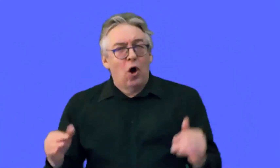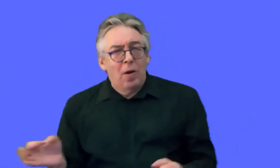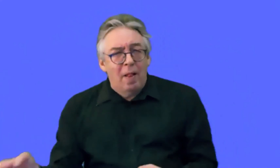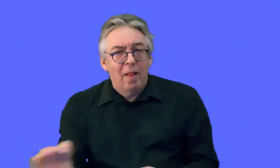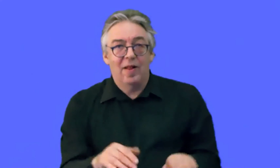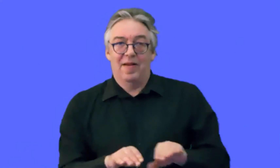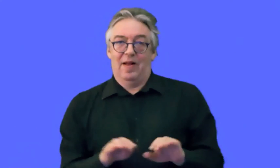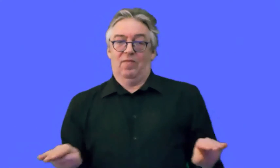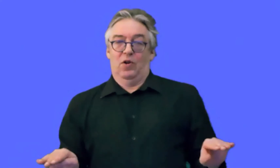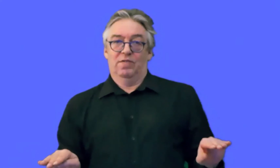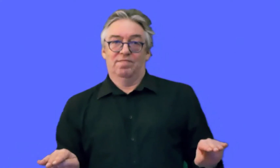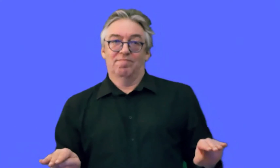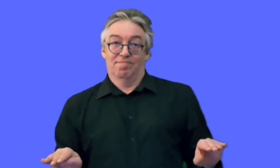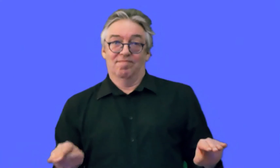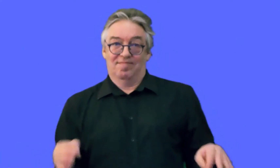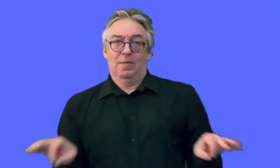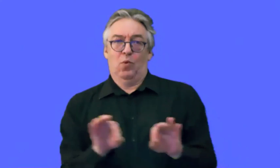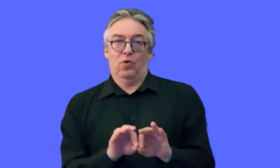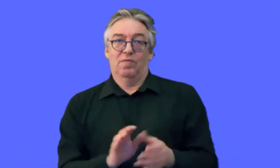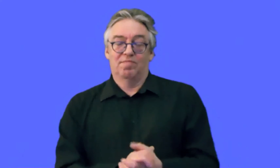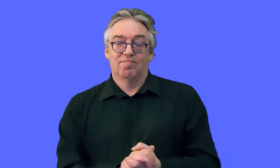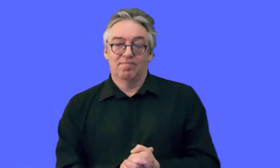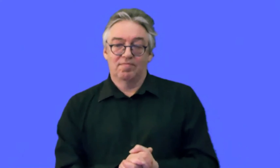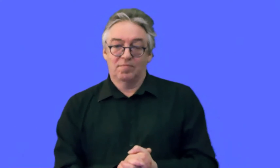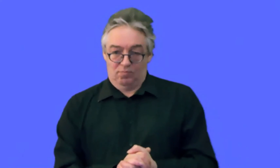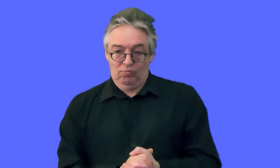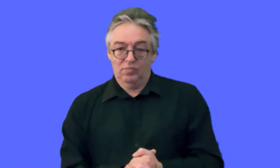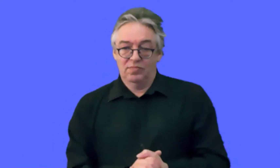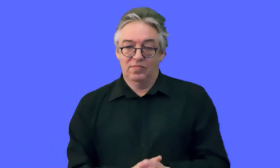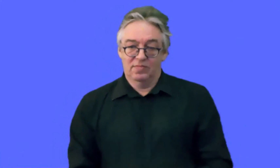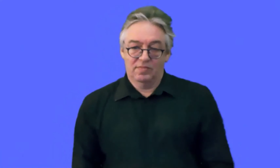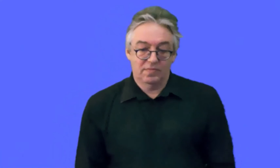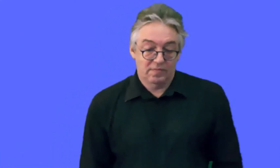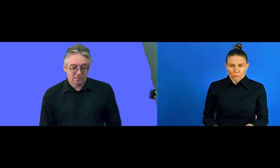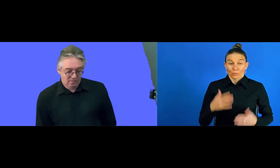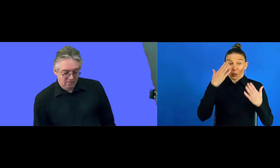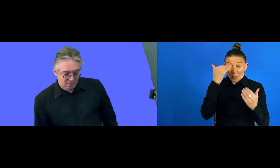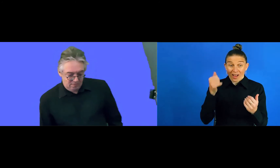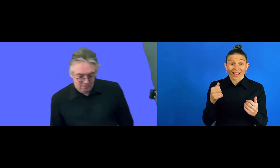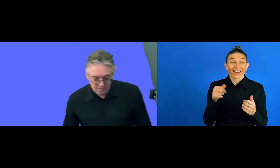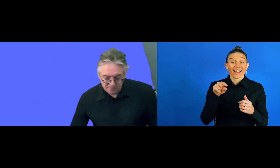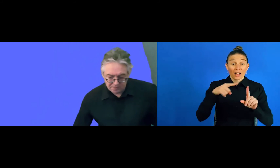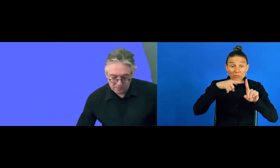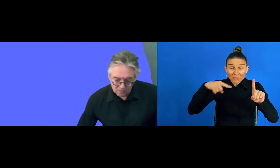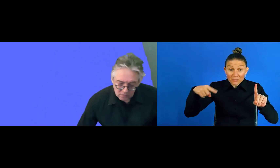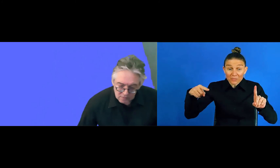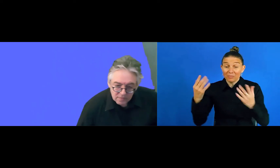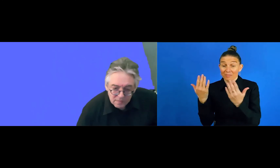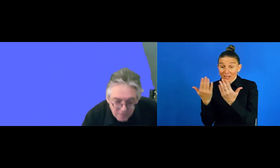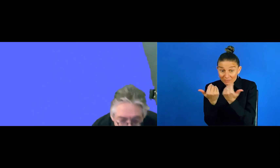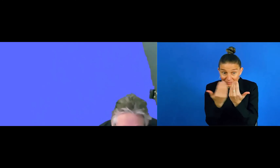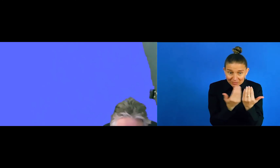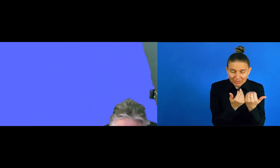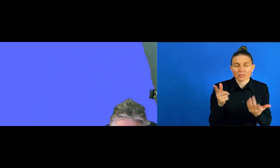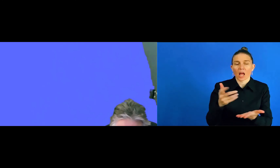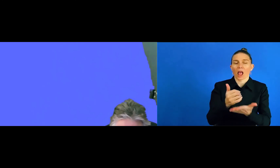that when statistics are well disaggregated, then it finds a lot of use than when it is more of a global. So